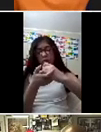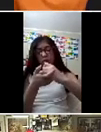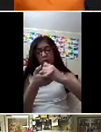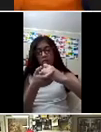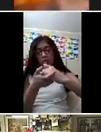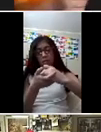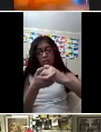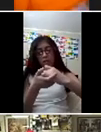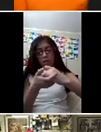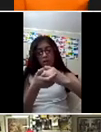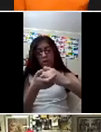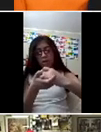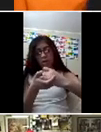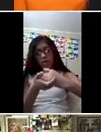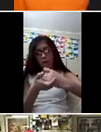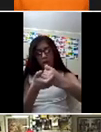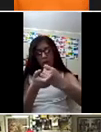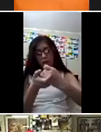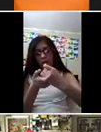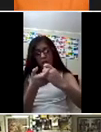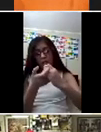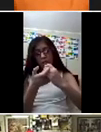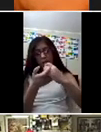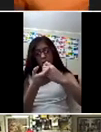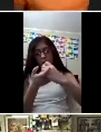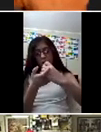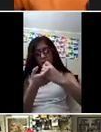Lord. Yeah. What else did he call them?